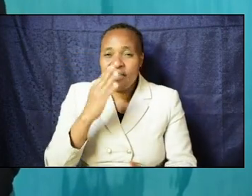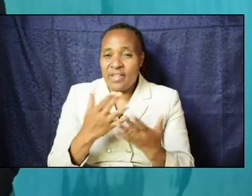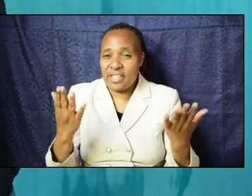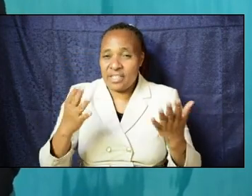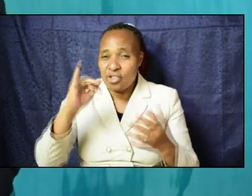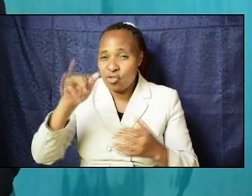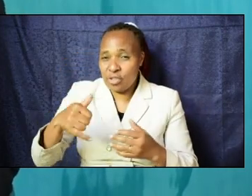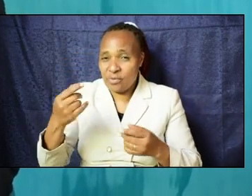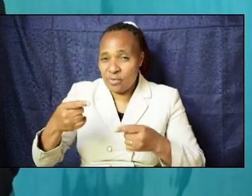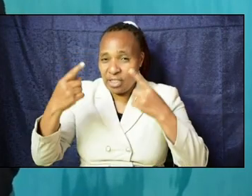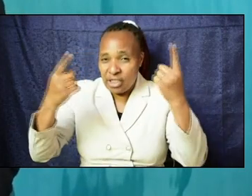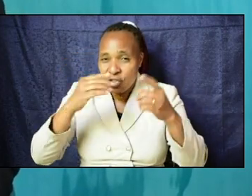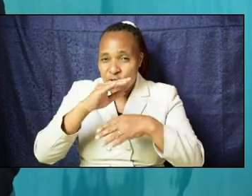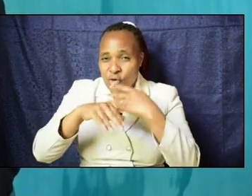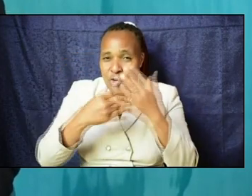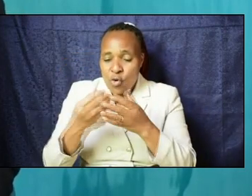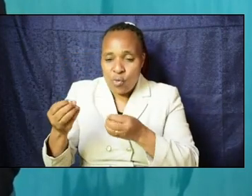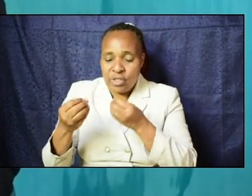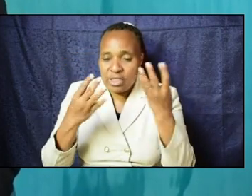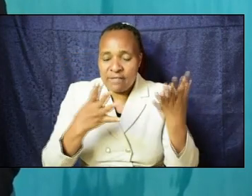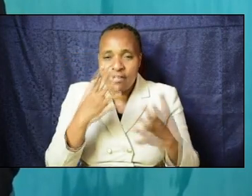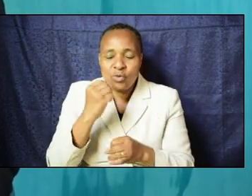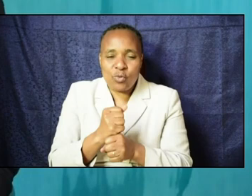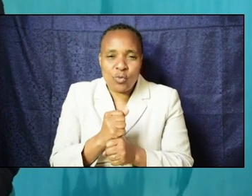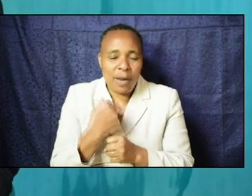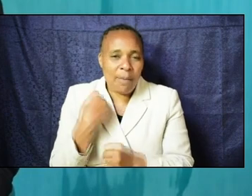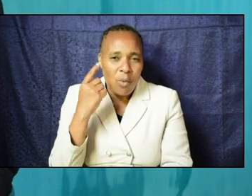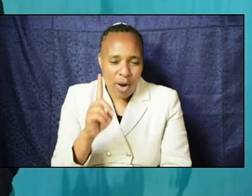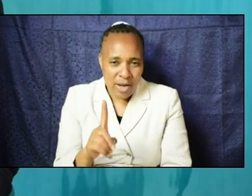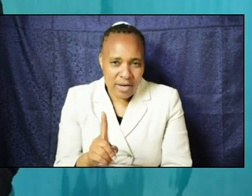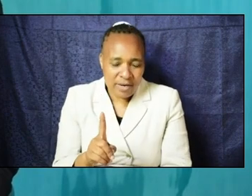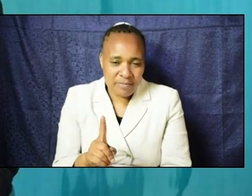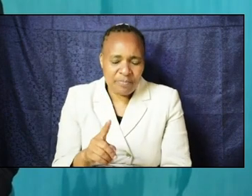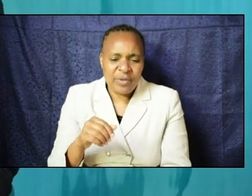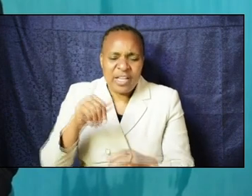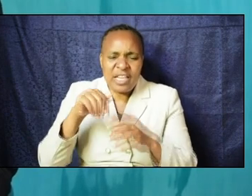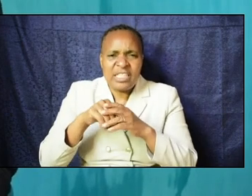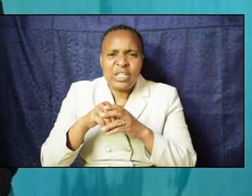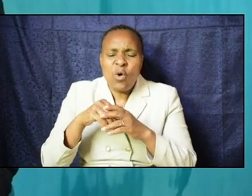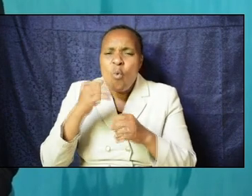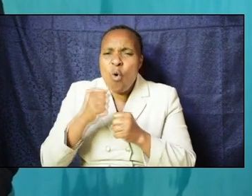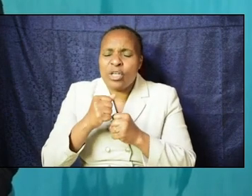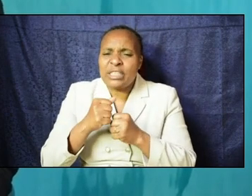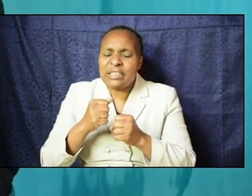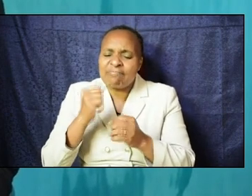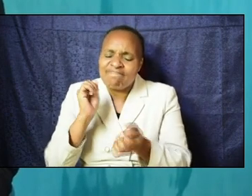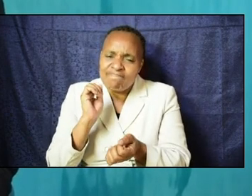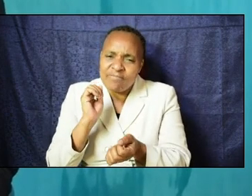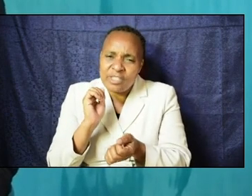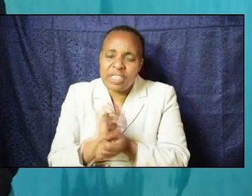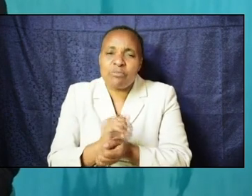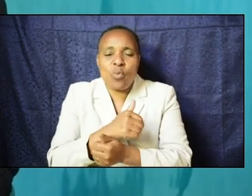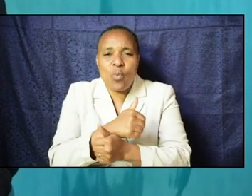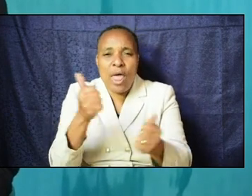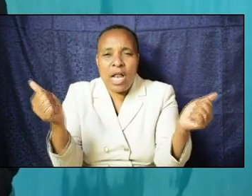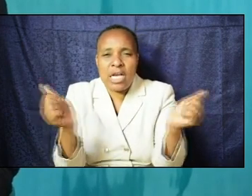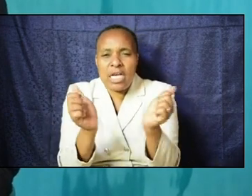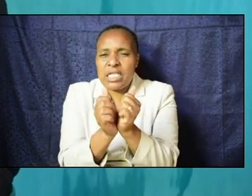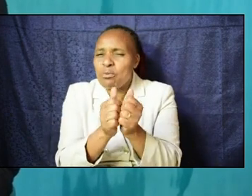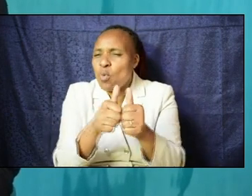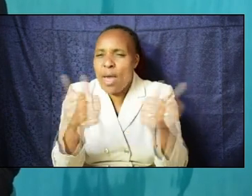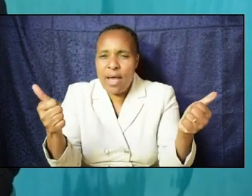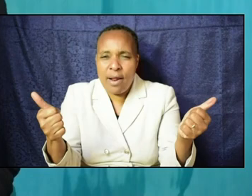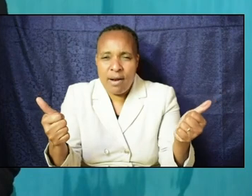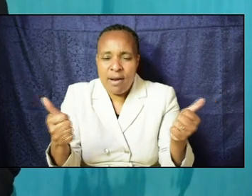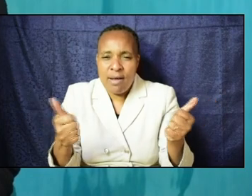succeed in all that he was given to do. Number one, he was industrious. He was disciplined. Yeah. And